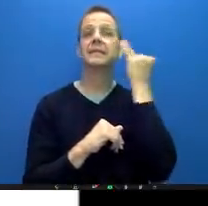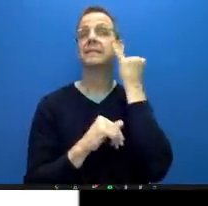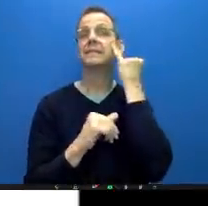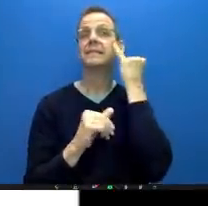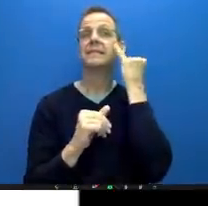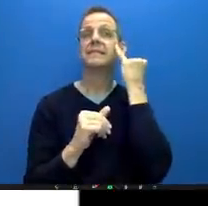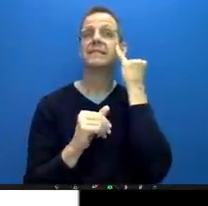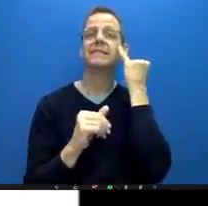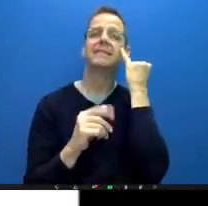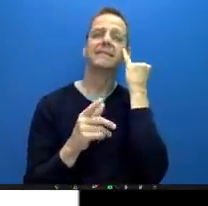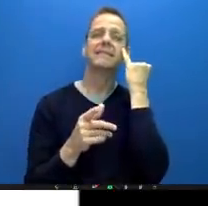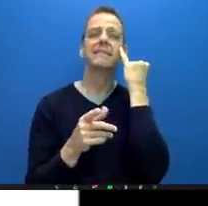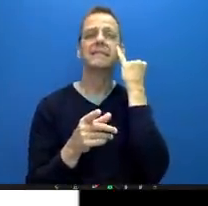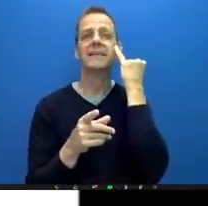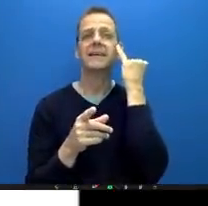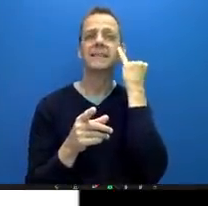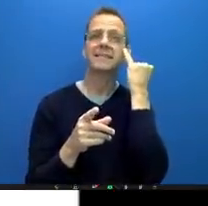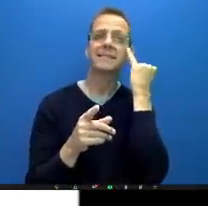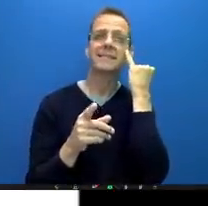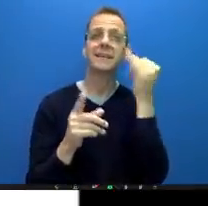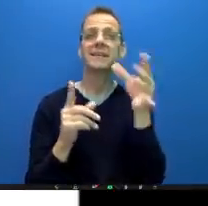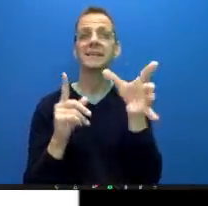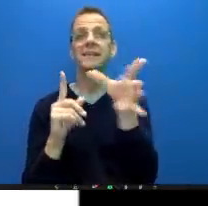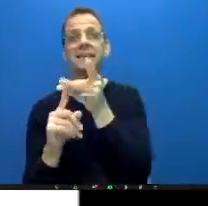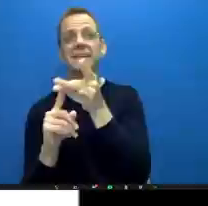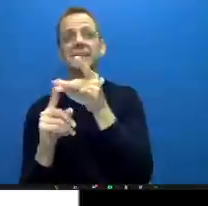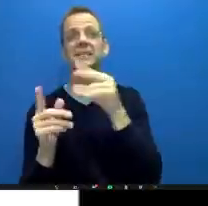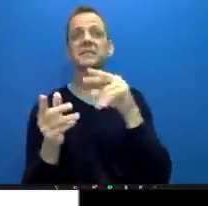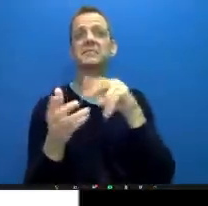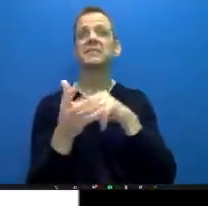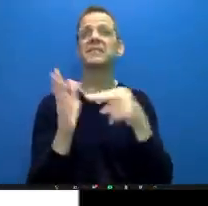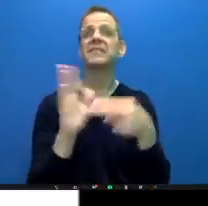hospitalized as a kid when being infected